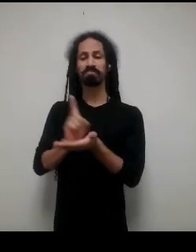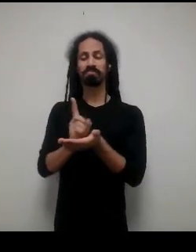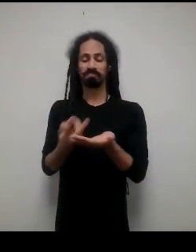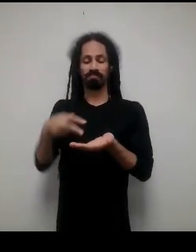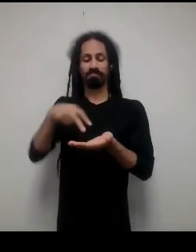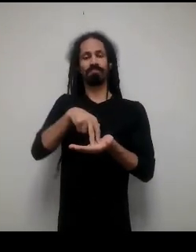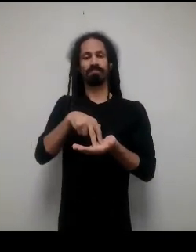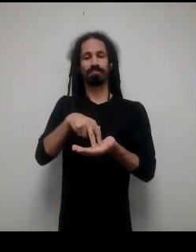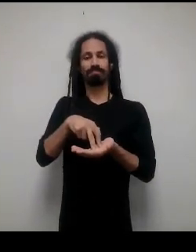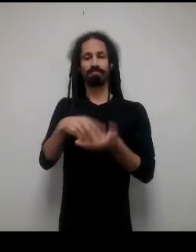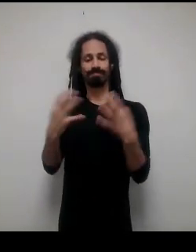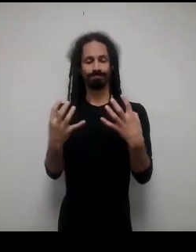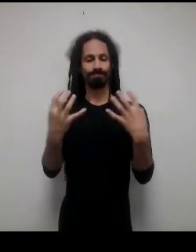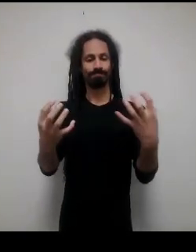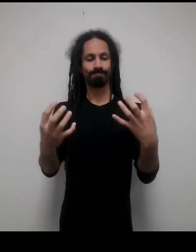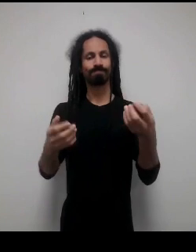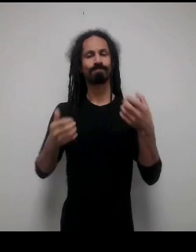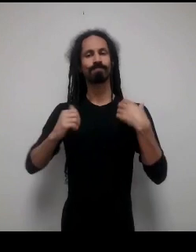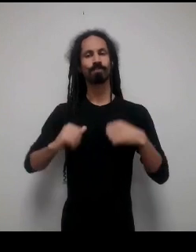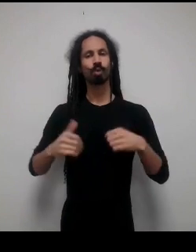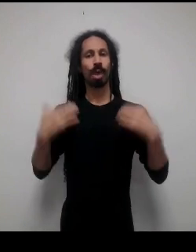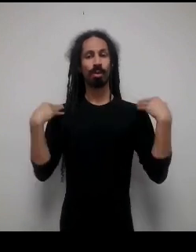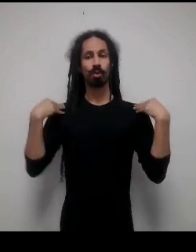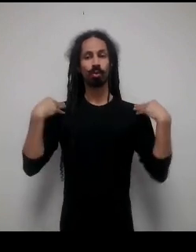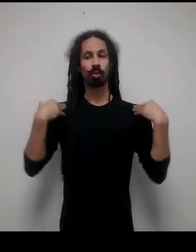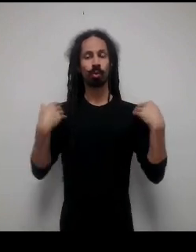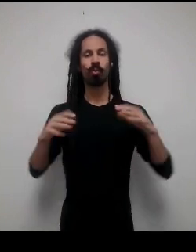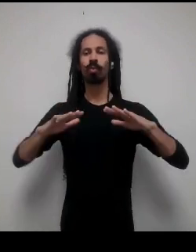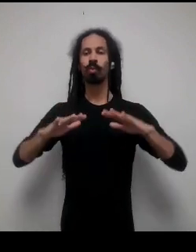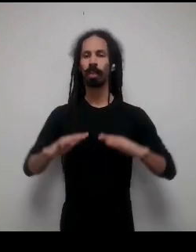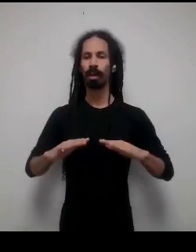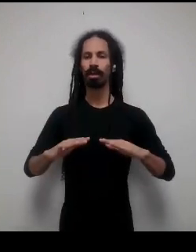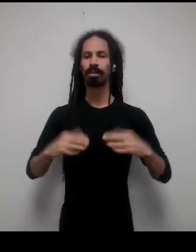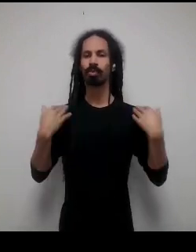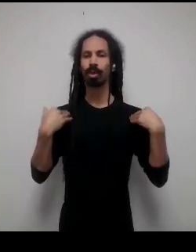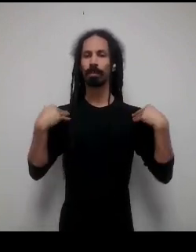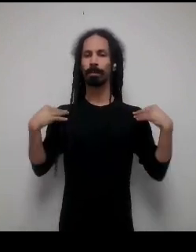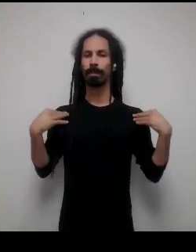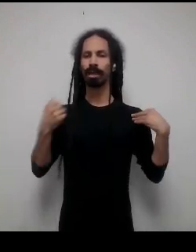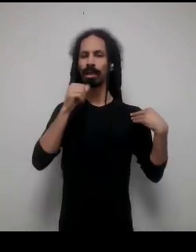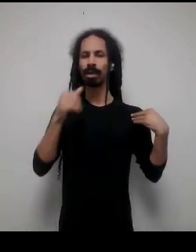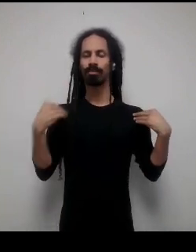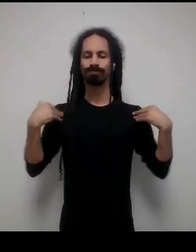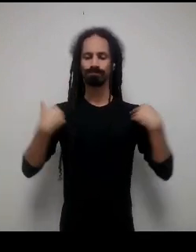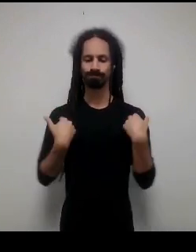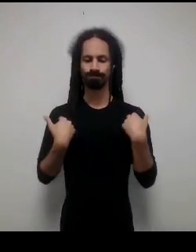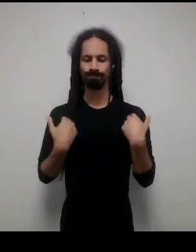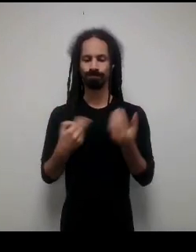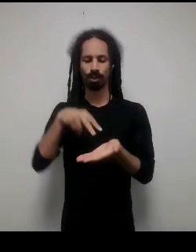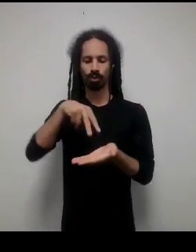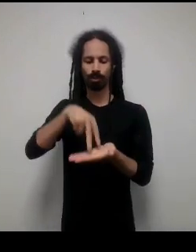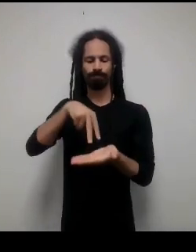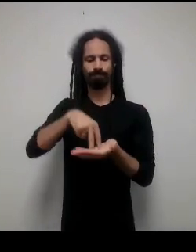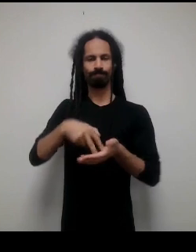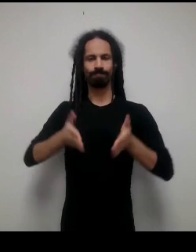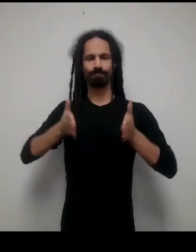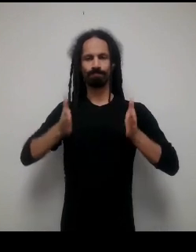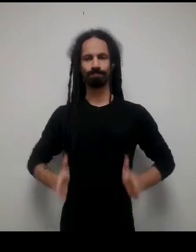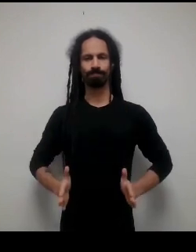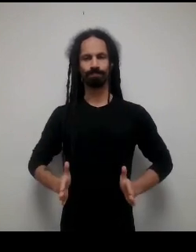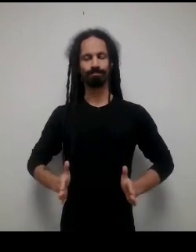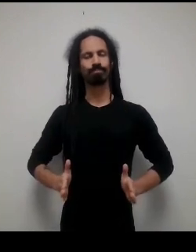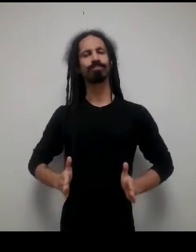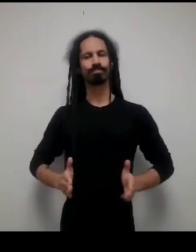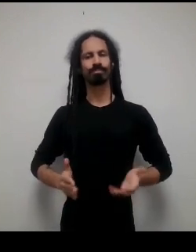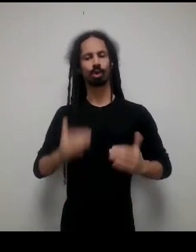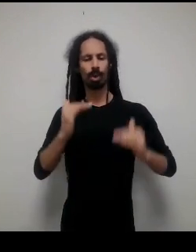people, try keeping relaxed shoulders but keeping them back. We want to try to have our feet shoulder width apart so you can maintain good balance as you're up in